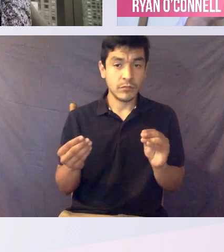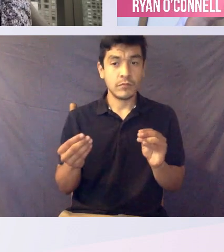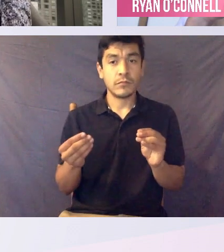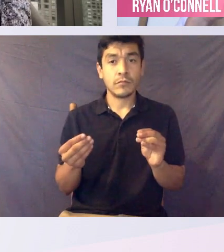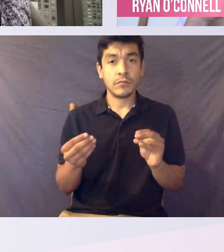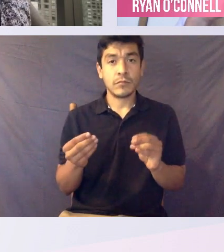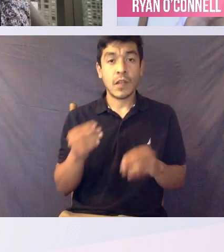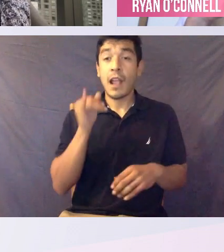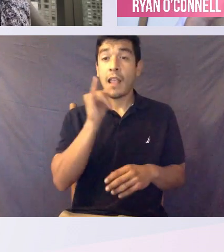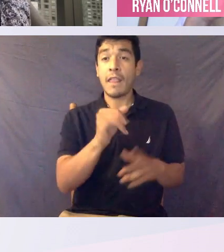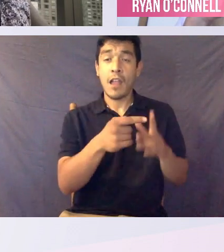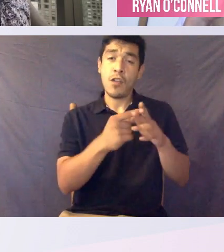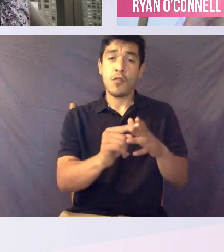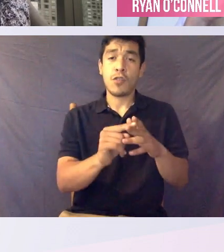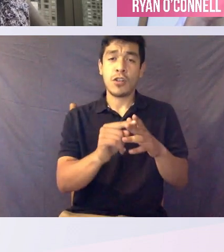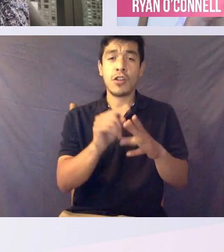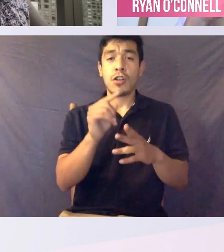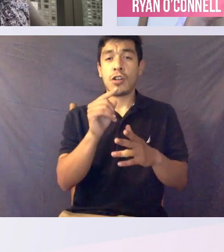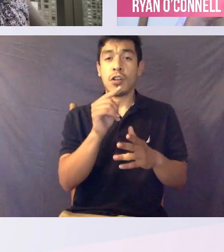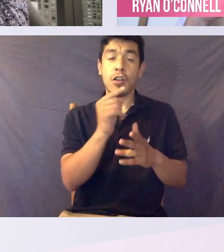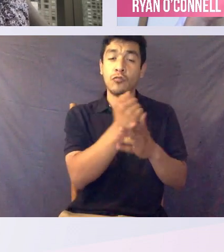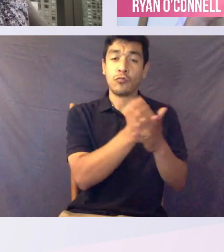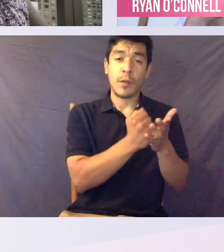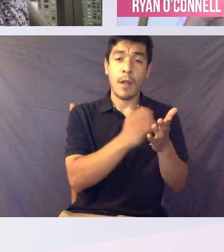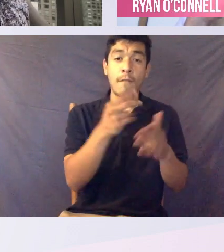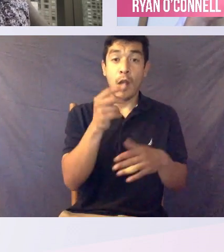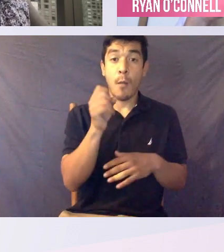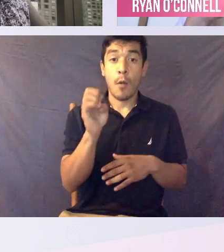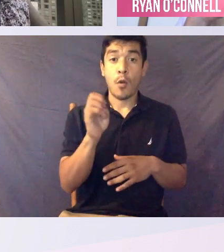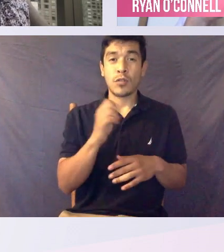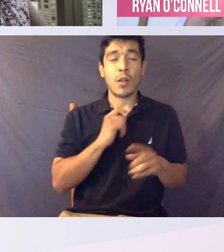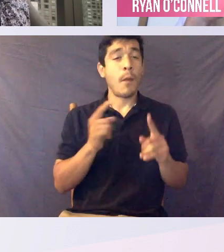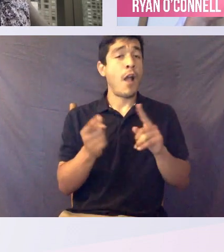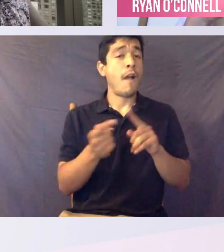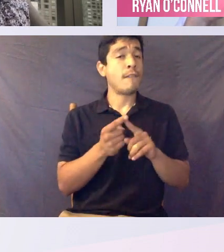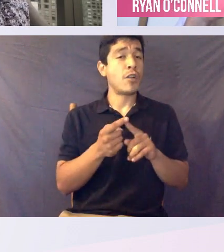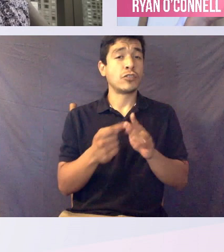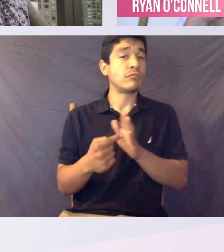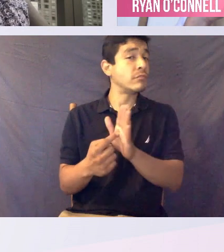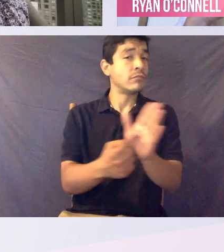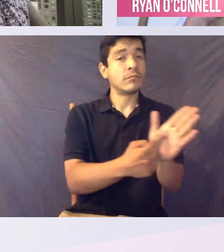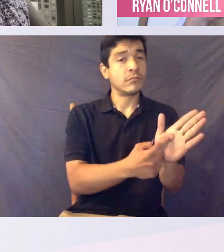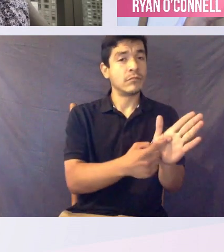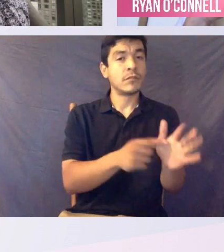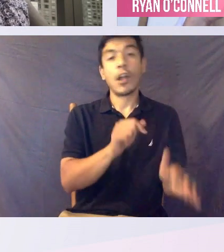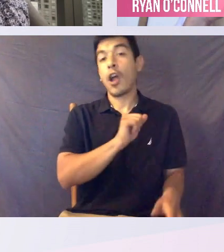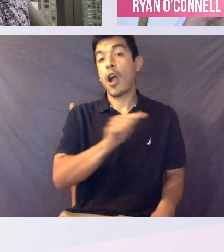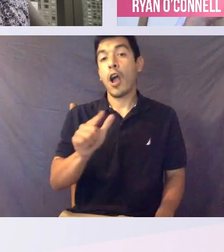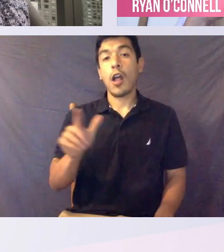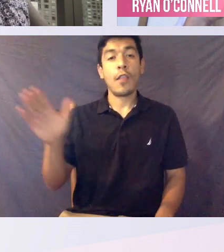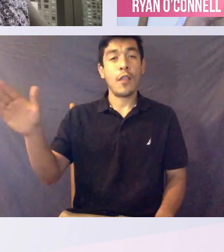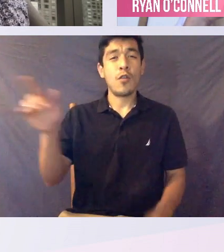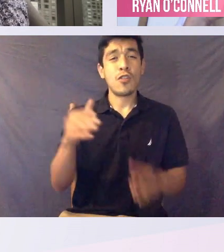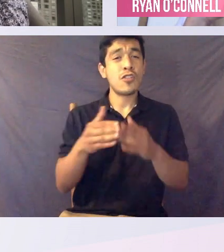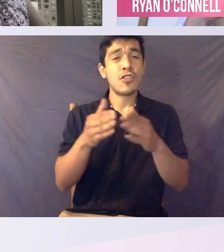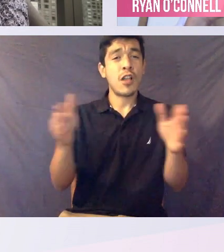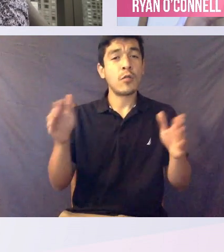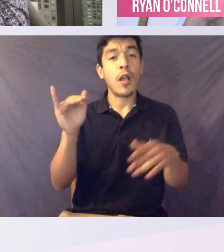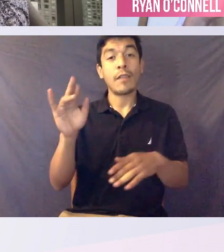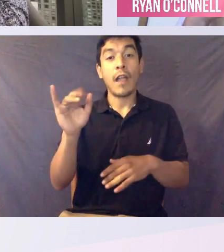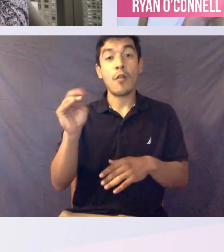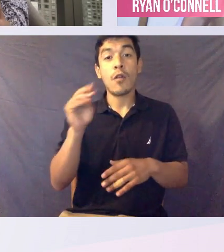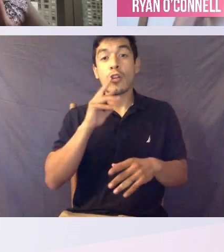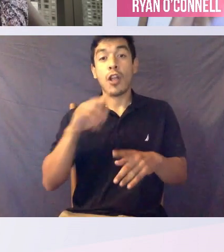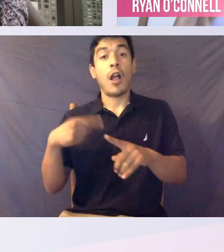That original draft of Pose was my lead sample. So all those generals that Ryan was talking about